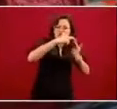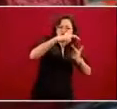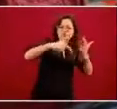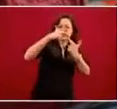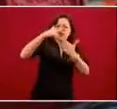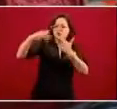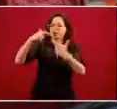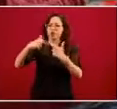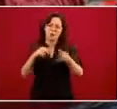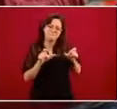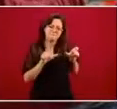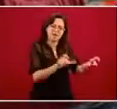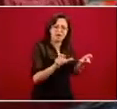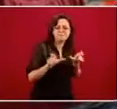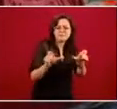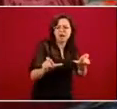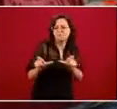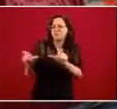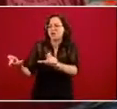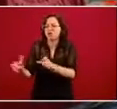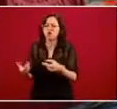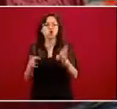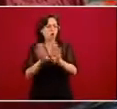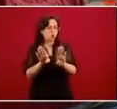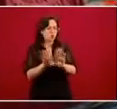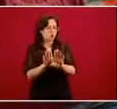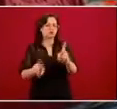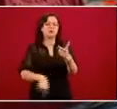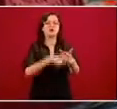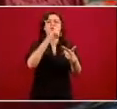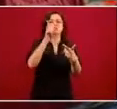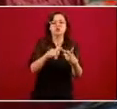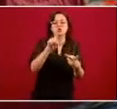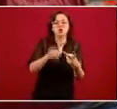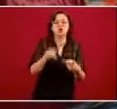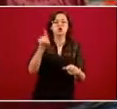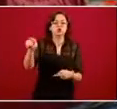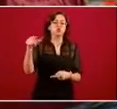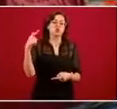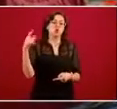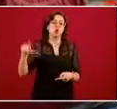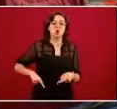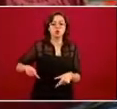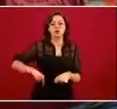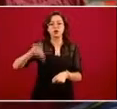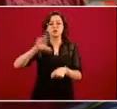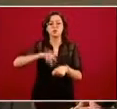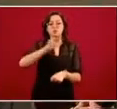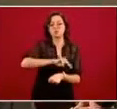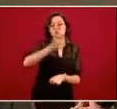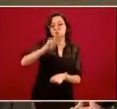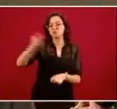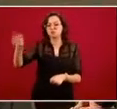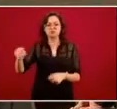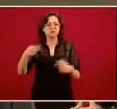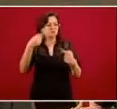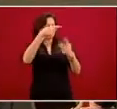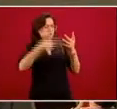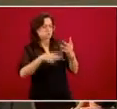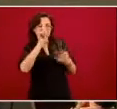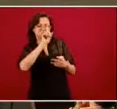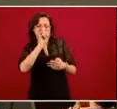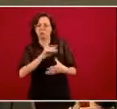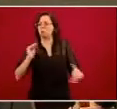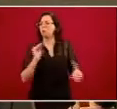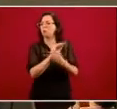you talked about some measures relating the mobility. Can you elaborate? Also, the